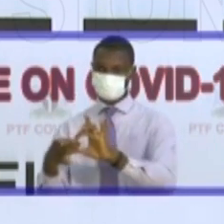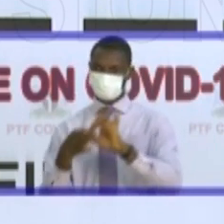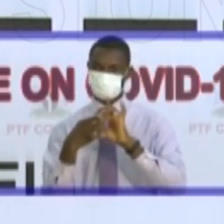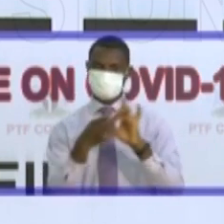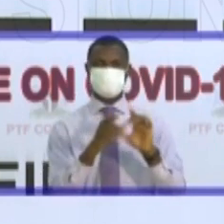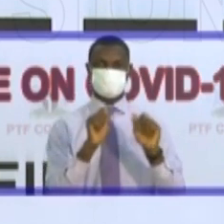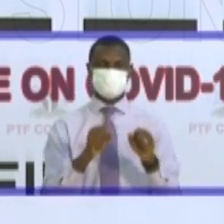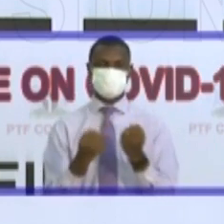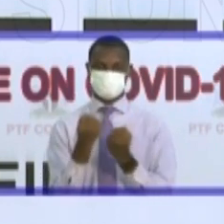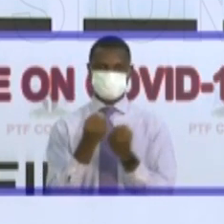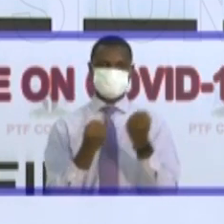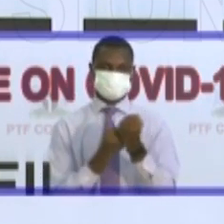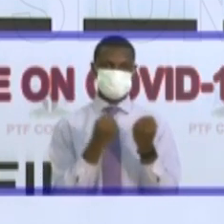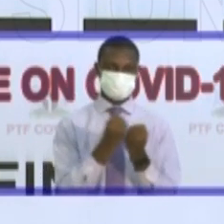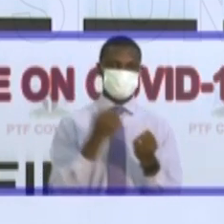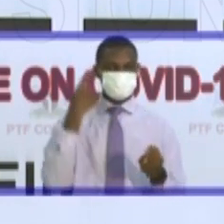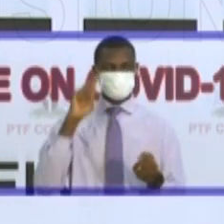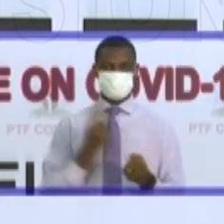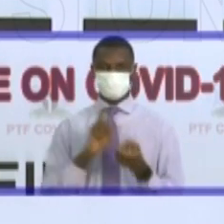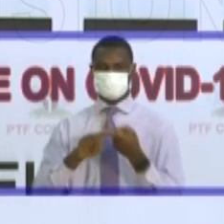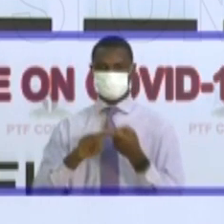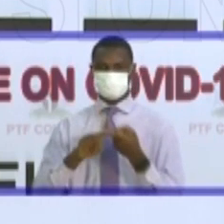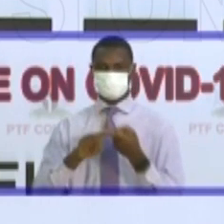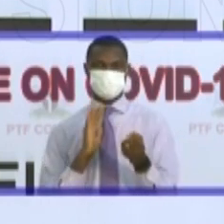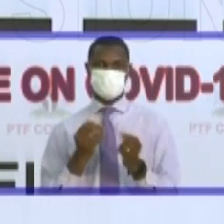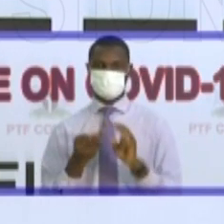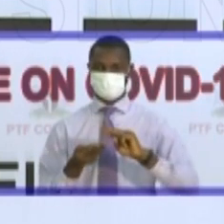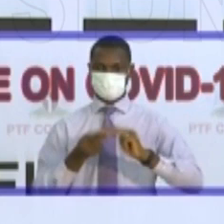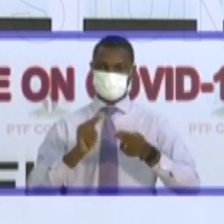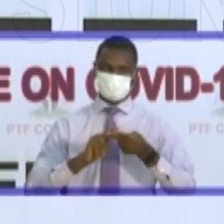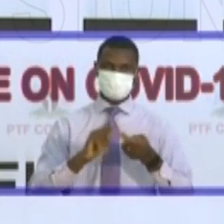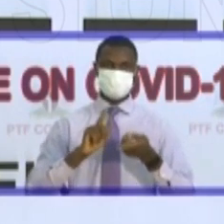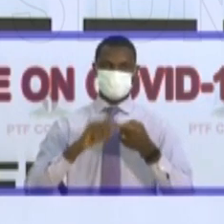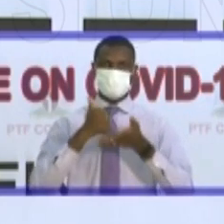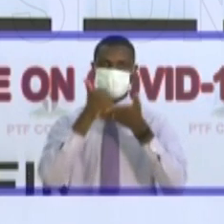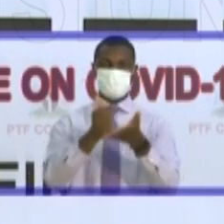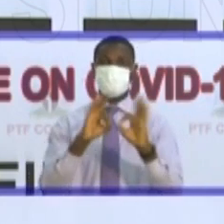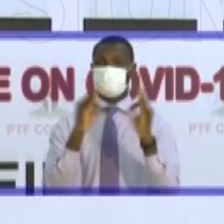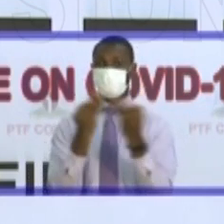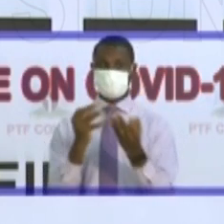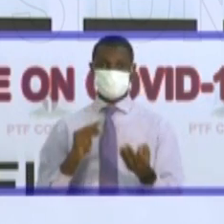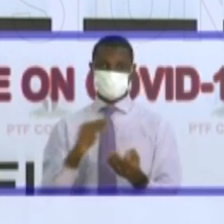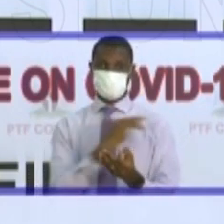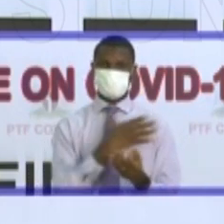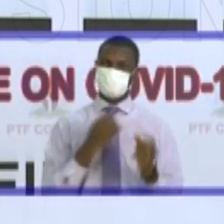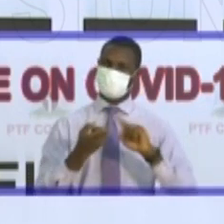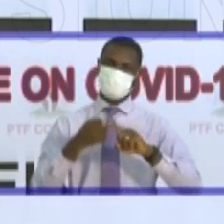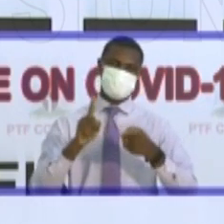adversity. Let us help our neighbors, let us help the elderly, let us help family members and friends that